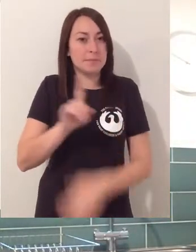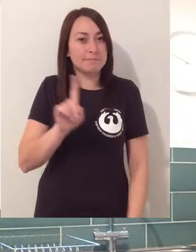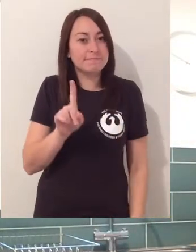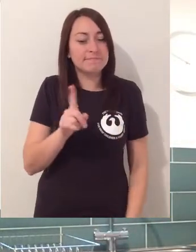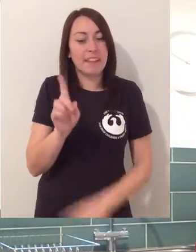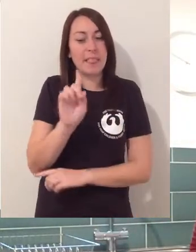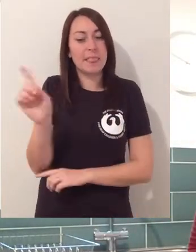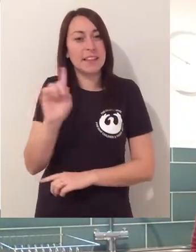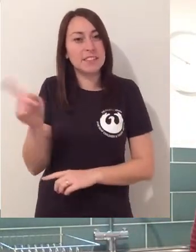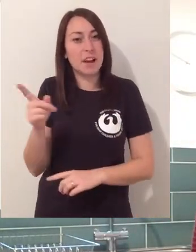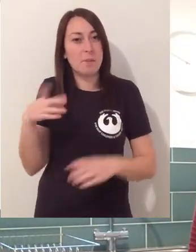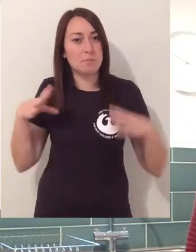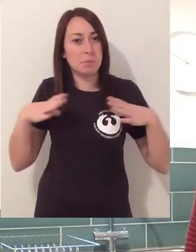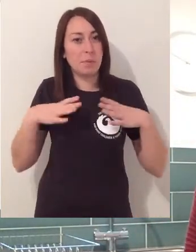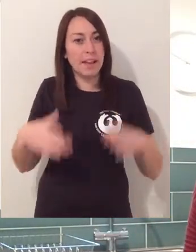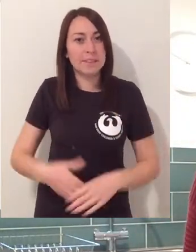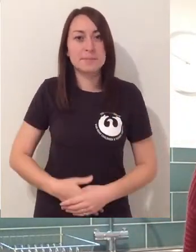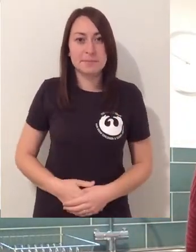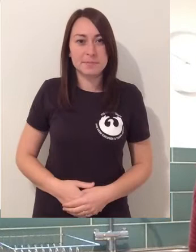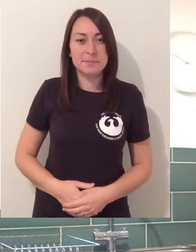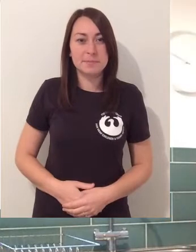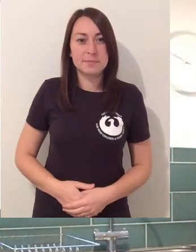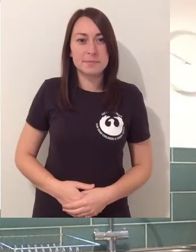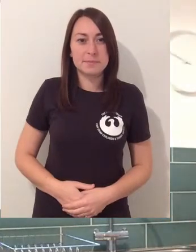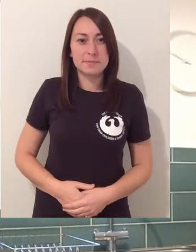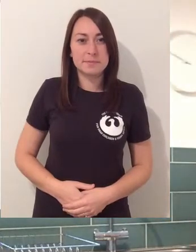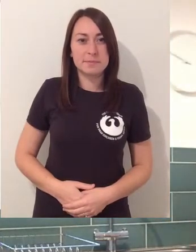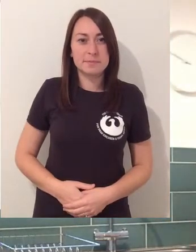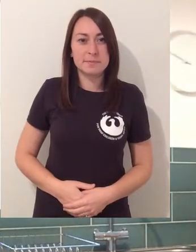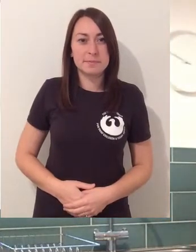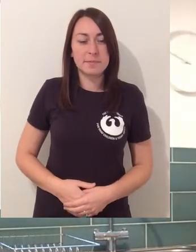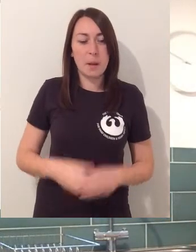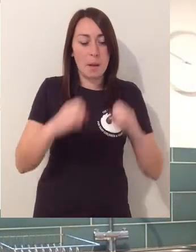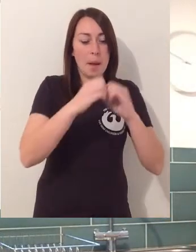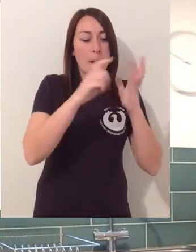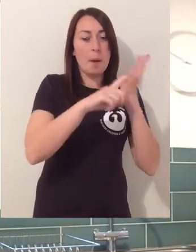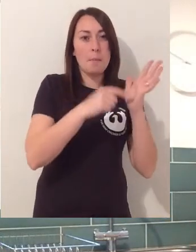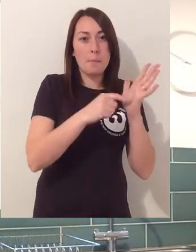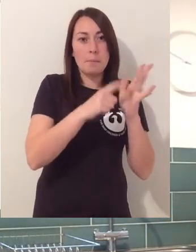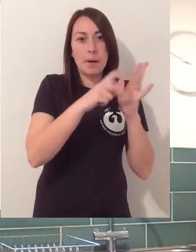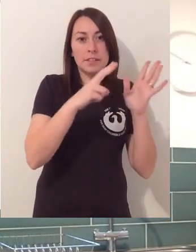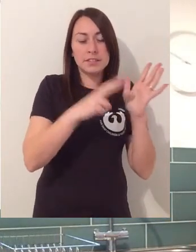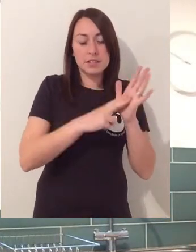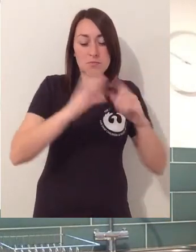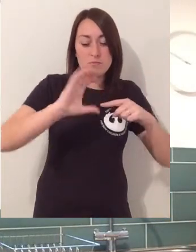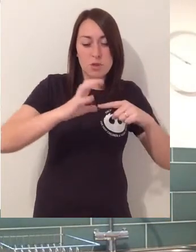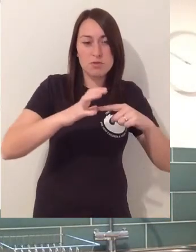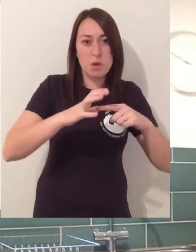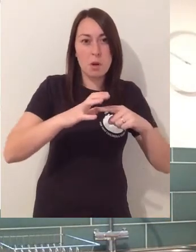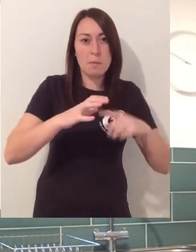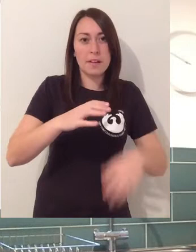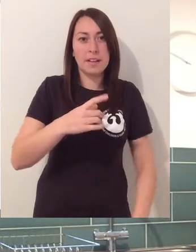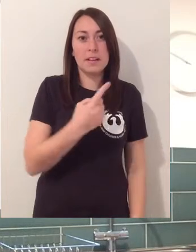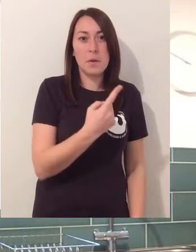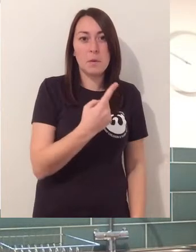on doing it whilst we are cooking. So we have got some button mushrooms, and what we're going to need is 150 grams just chopped